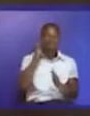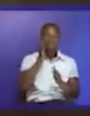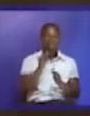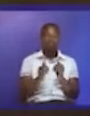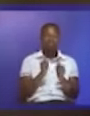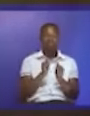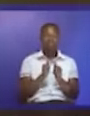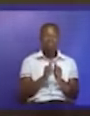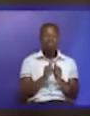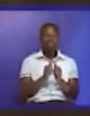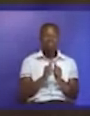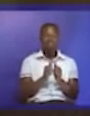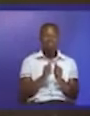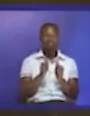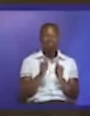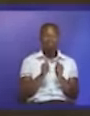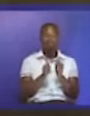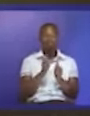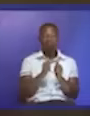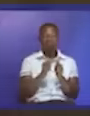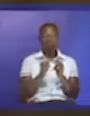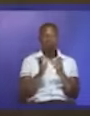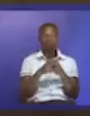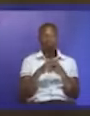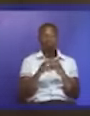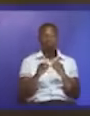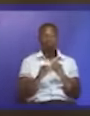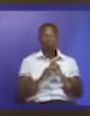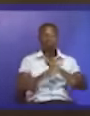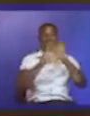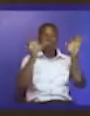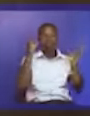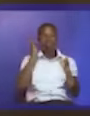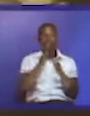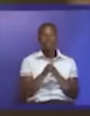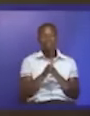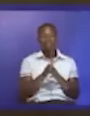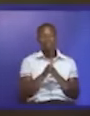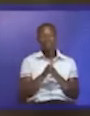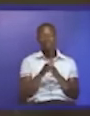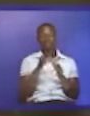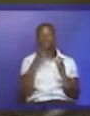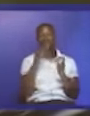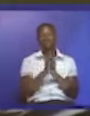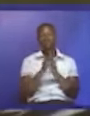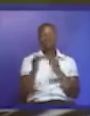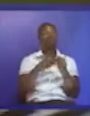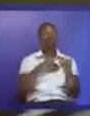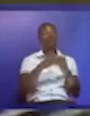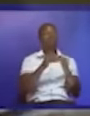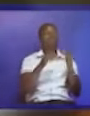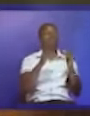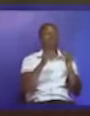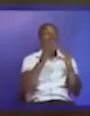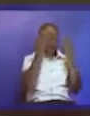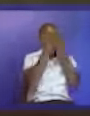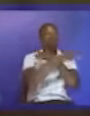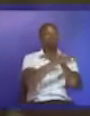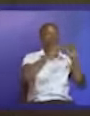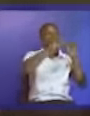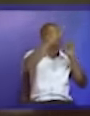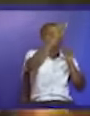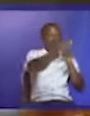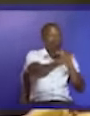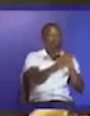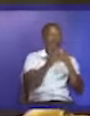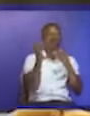Which room will be lit? All of them. That means no matter how long the darkness, no matter how long